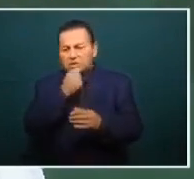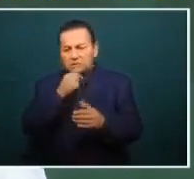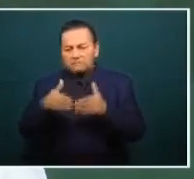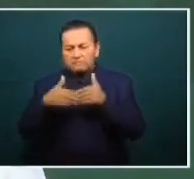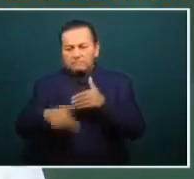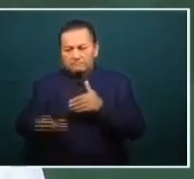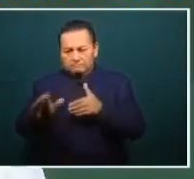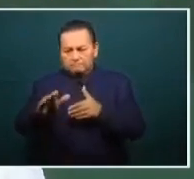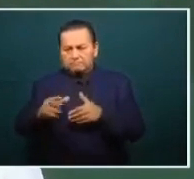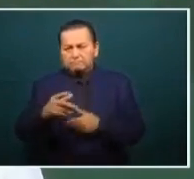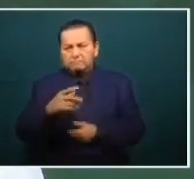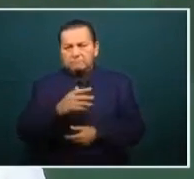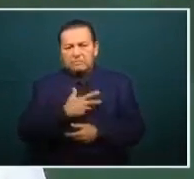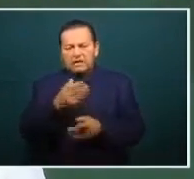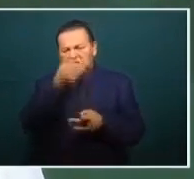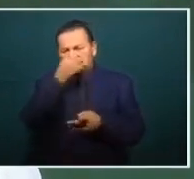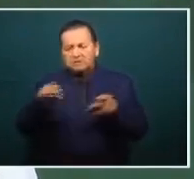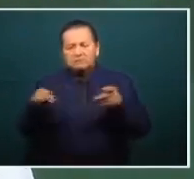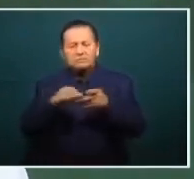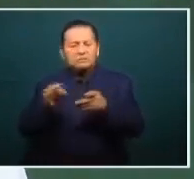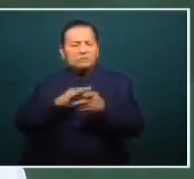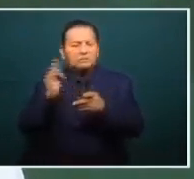And the 10% that are left